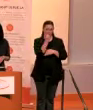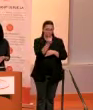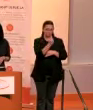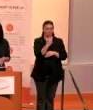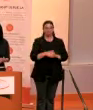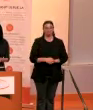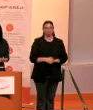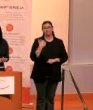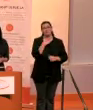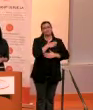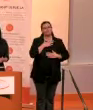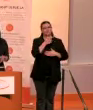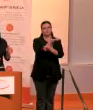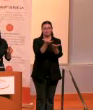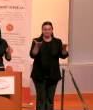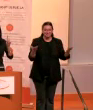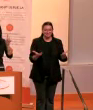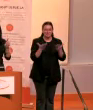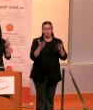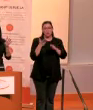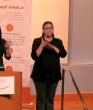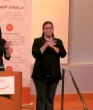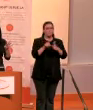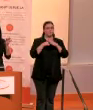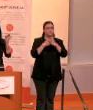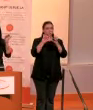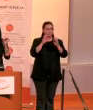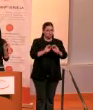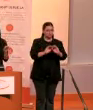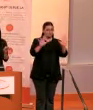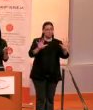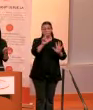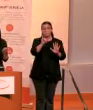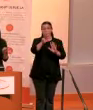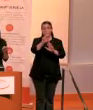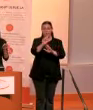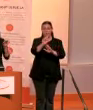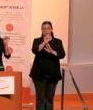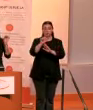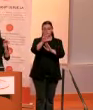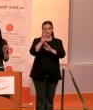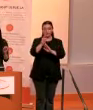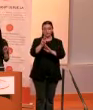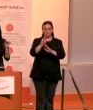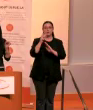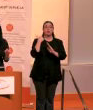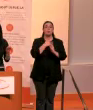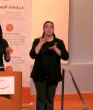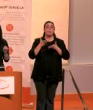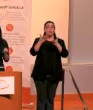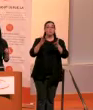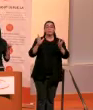appreciate you being here today. And before we get started, I just wanted to communicate with the live streaming audience that we are offering